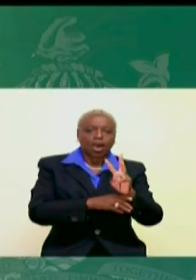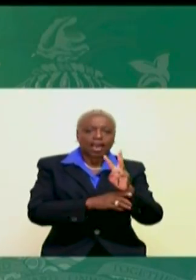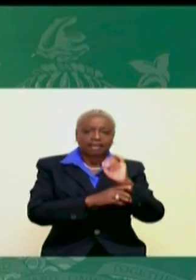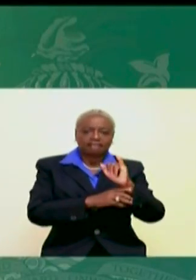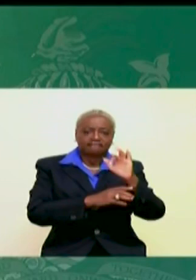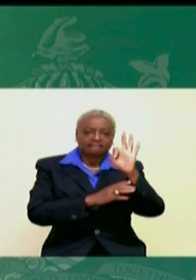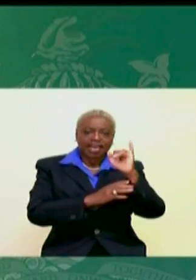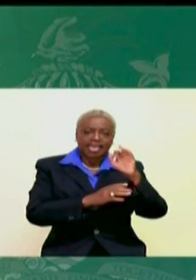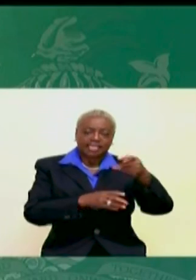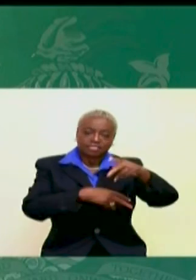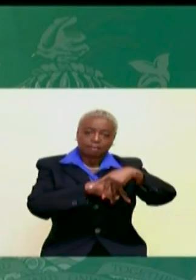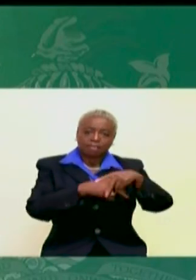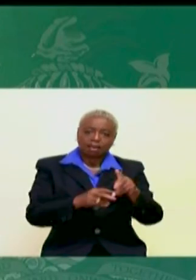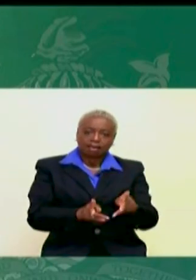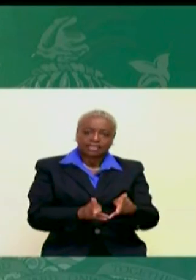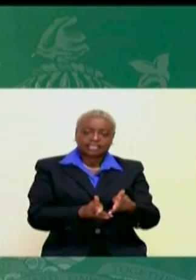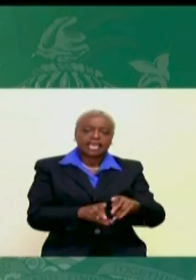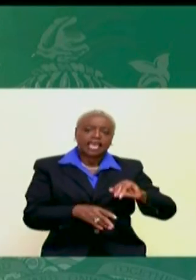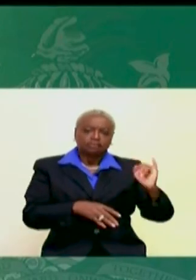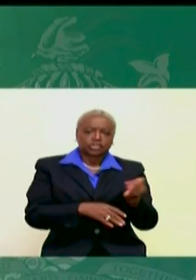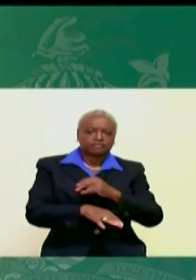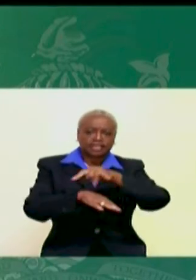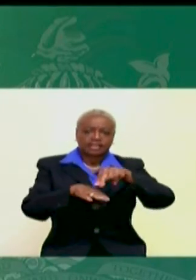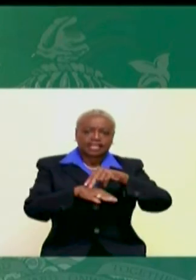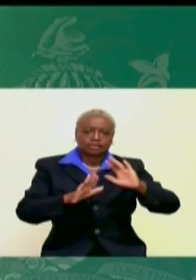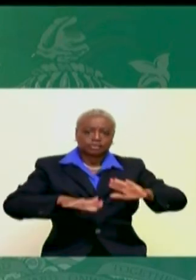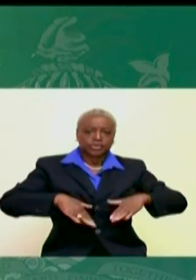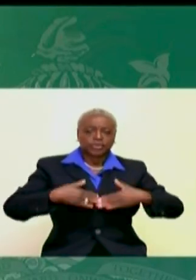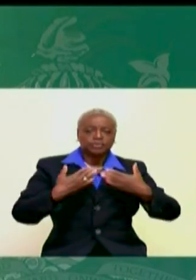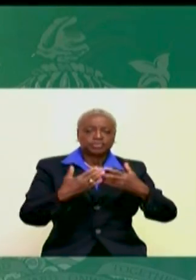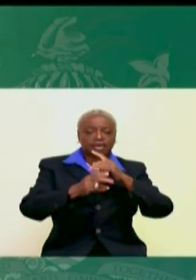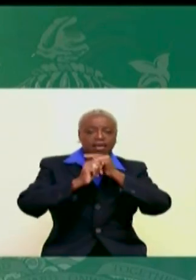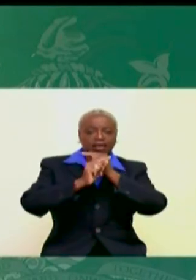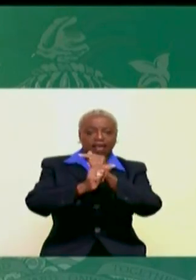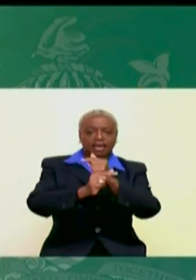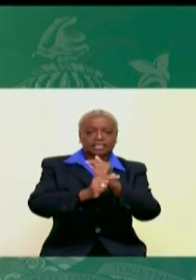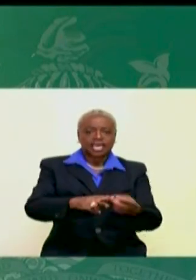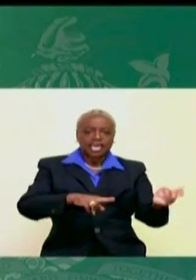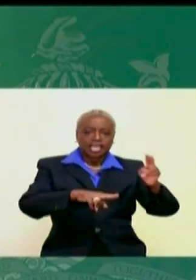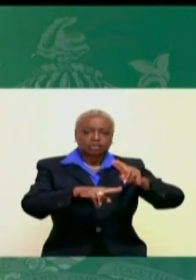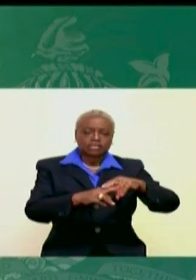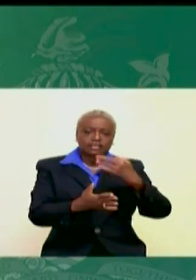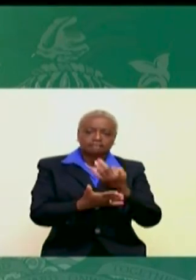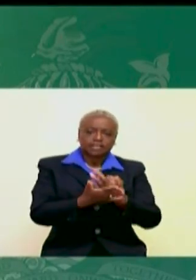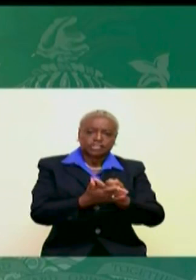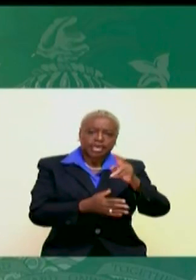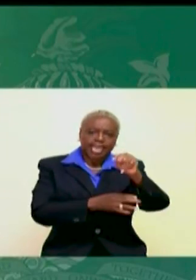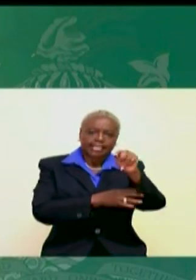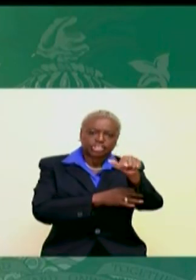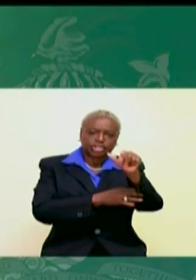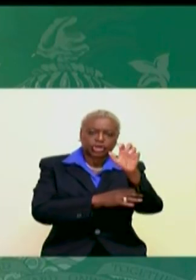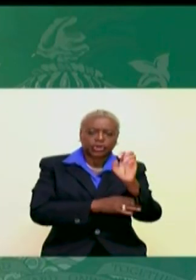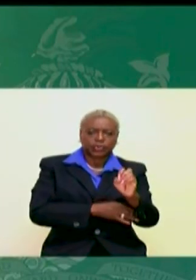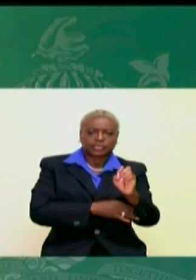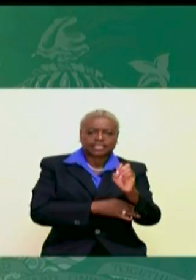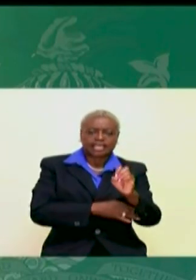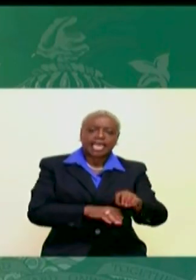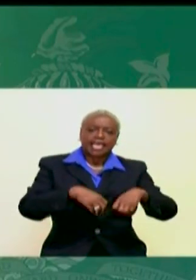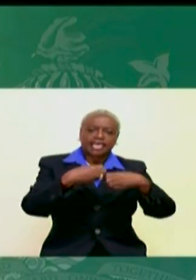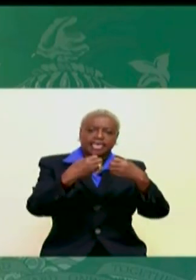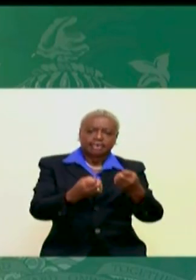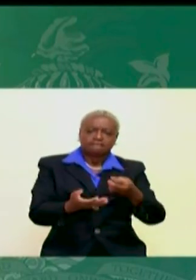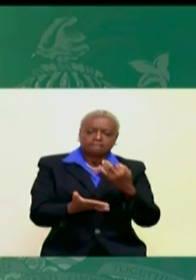parks, introduction of the National Youth Guard, increased funding to NGOs, allocation